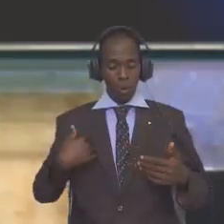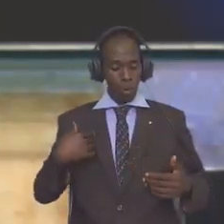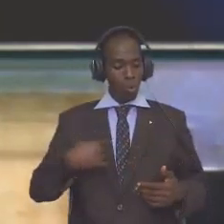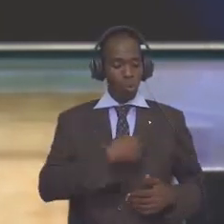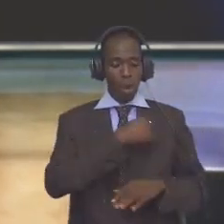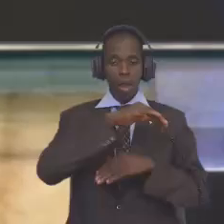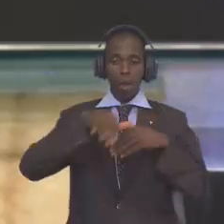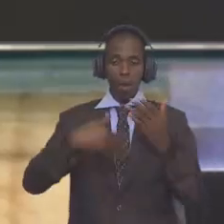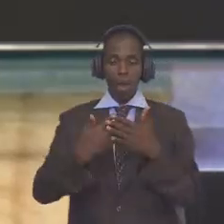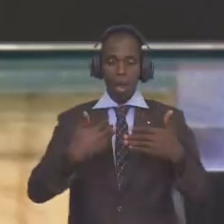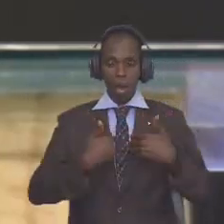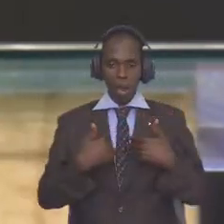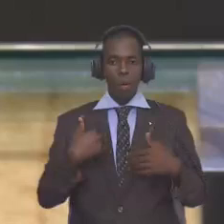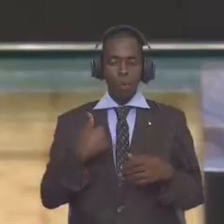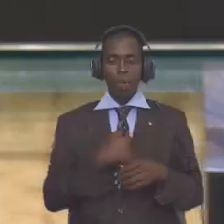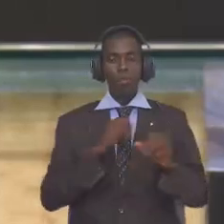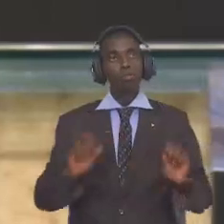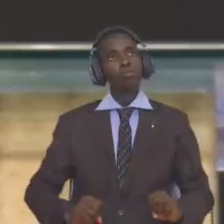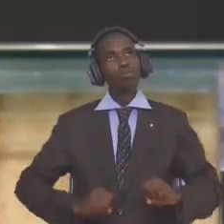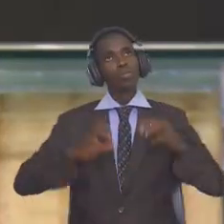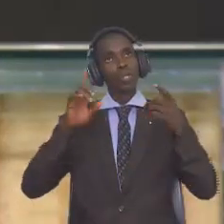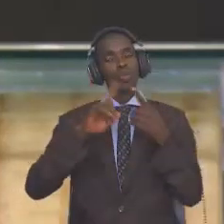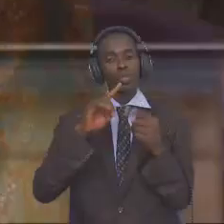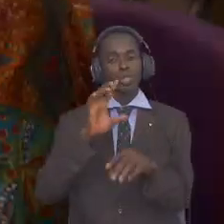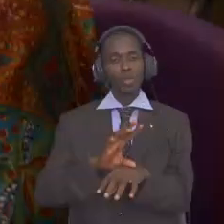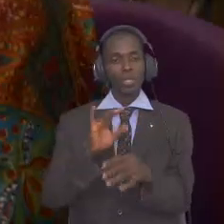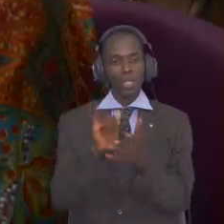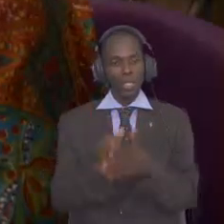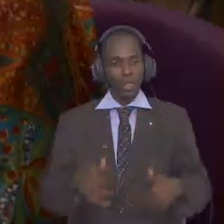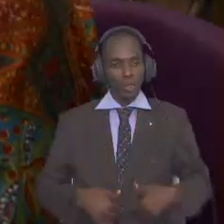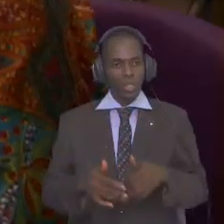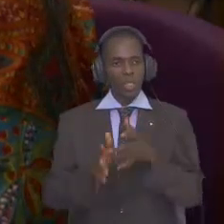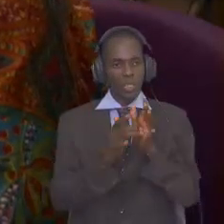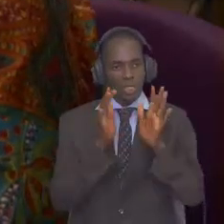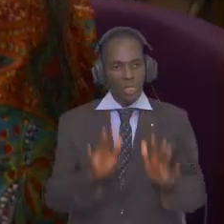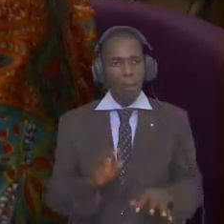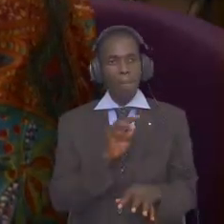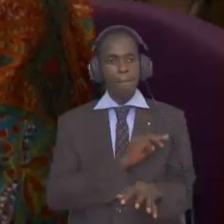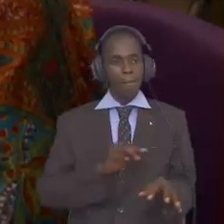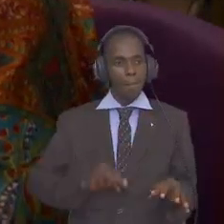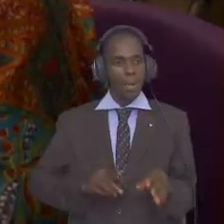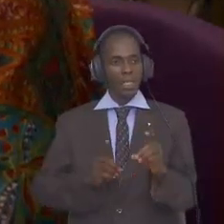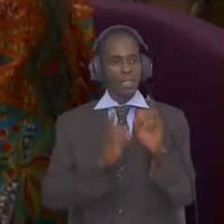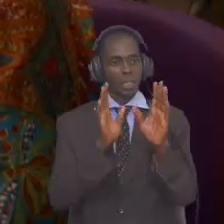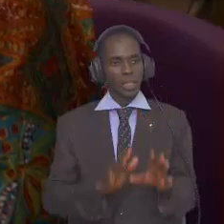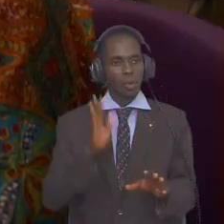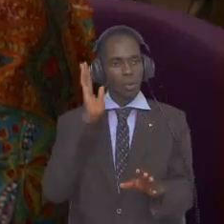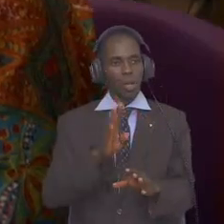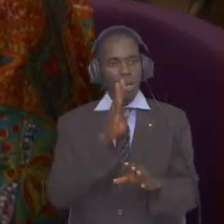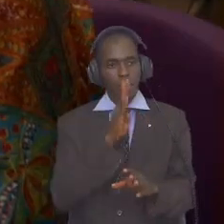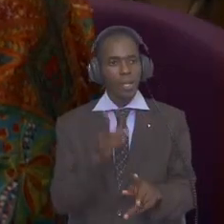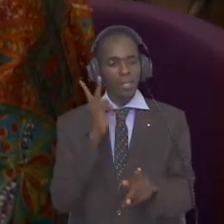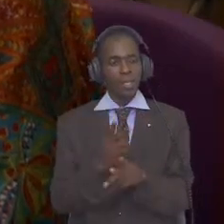we surrender to the church, so that the converts, the members, the disciples will be preserved